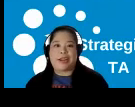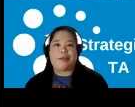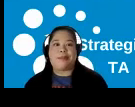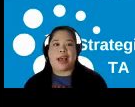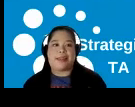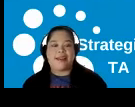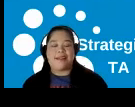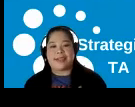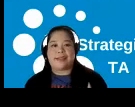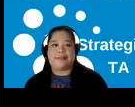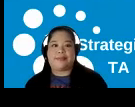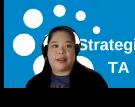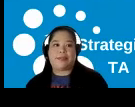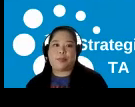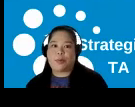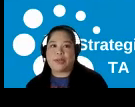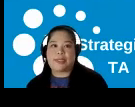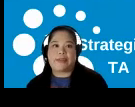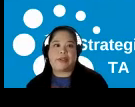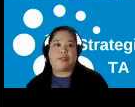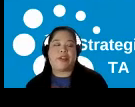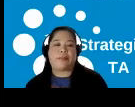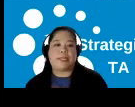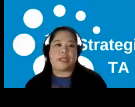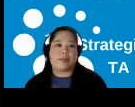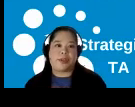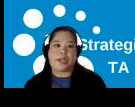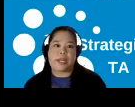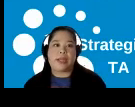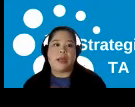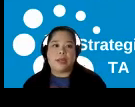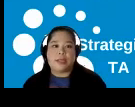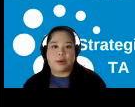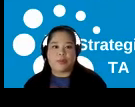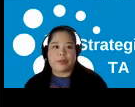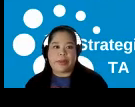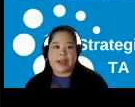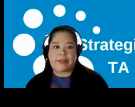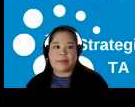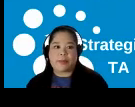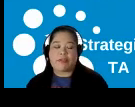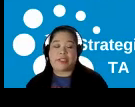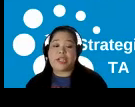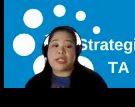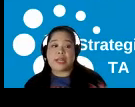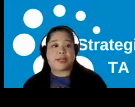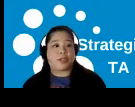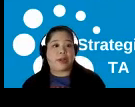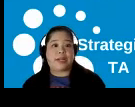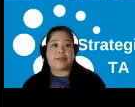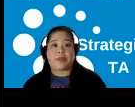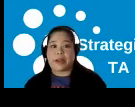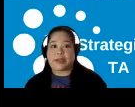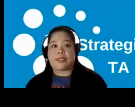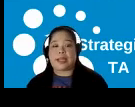expand, that net of support and safety for families in the community. So hopefully we have some conversations that get